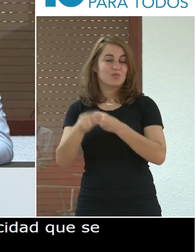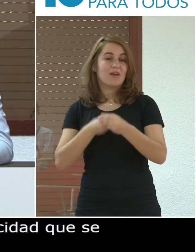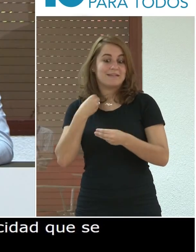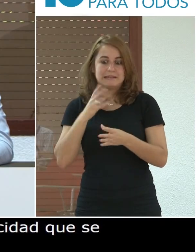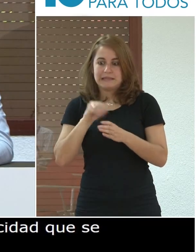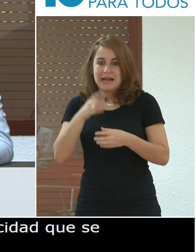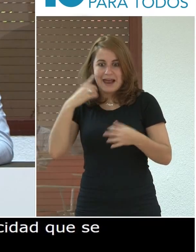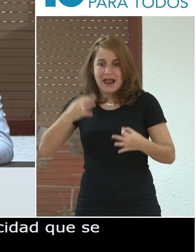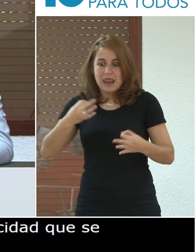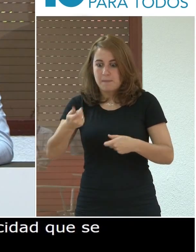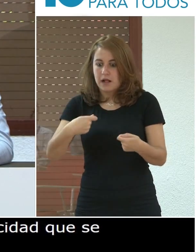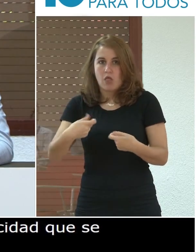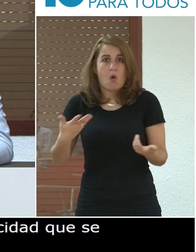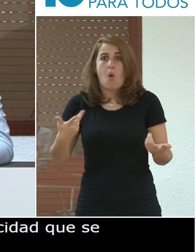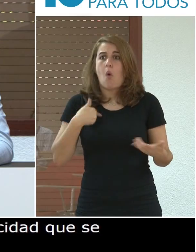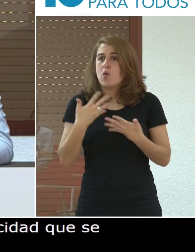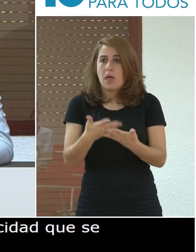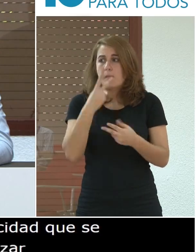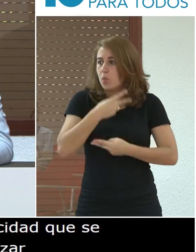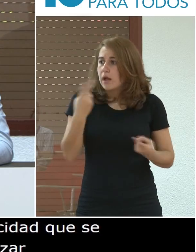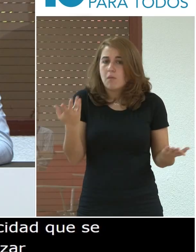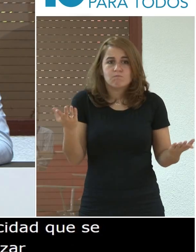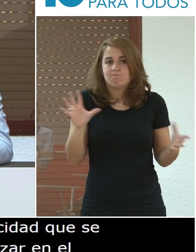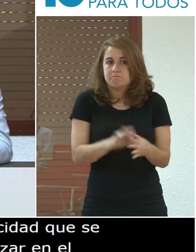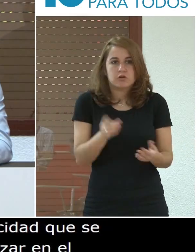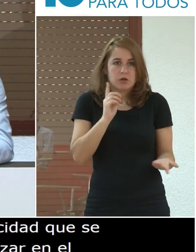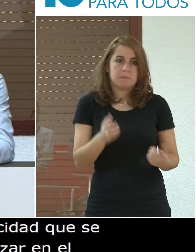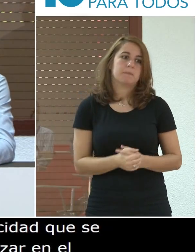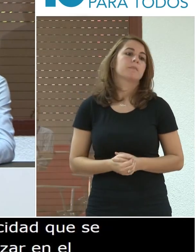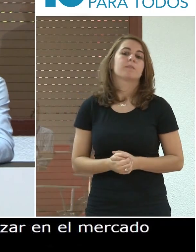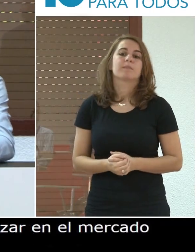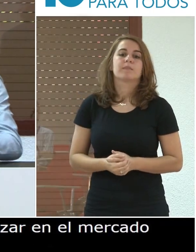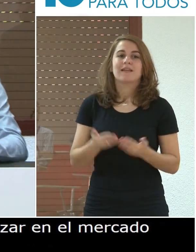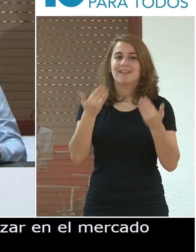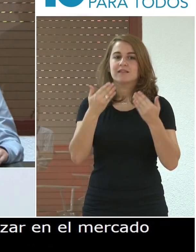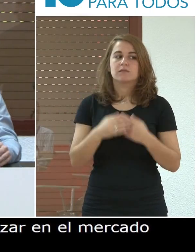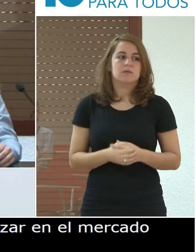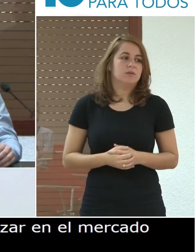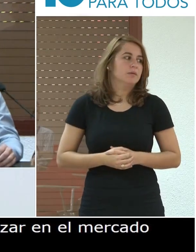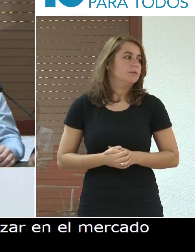in efficient devices that can be used at home?